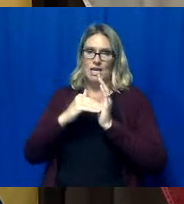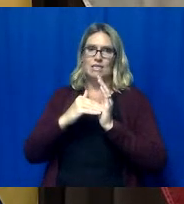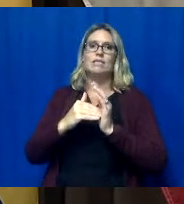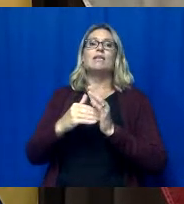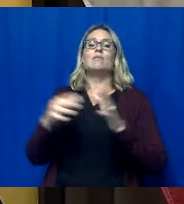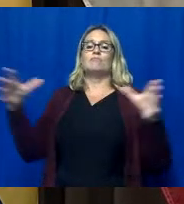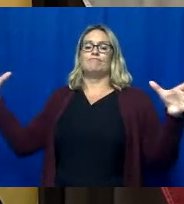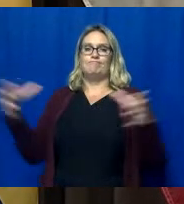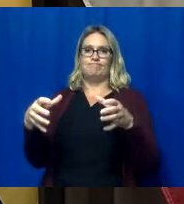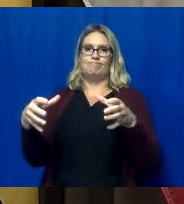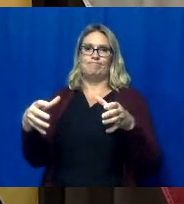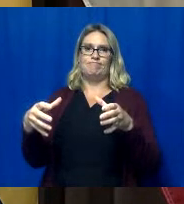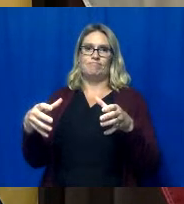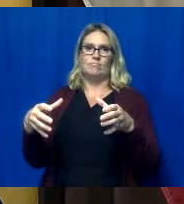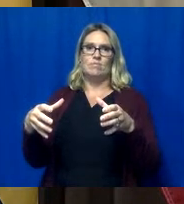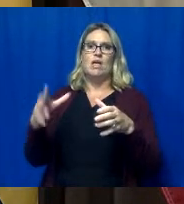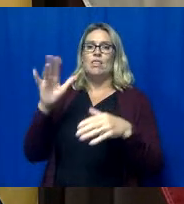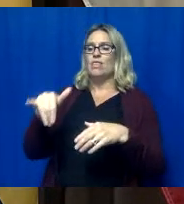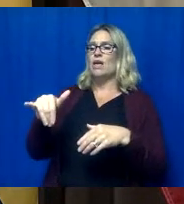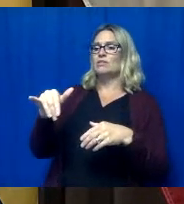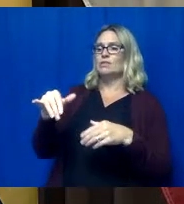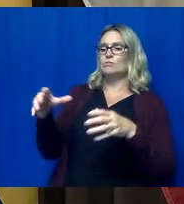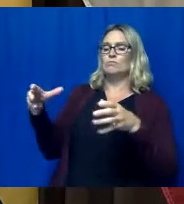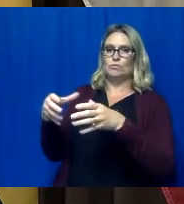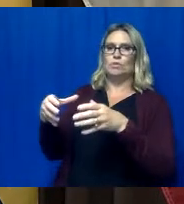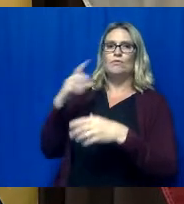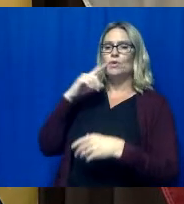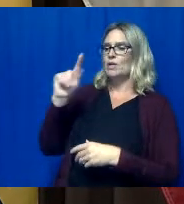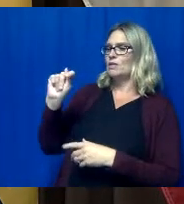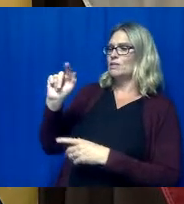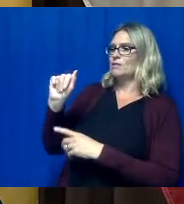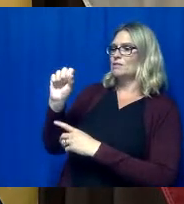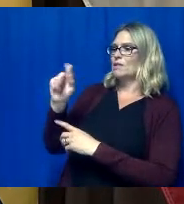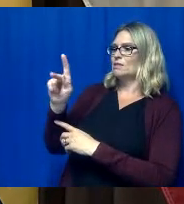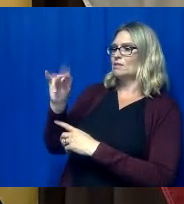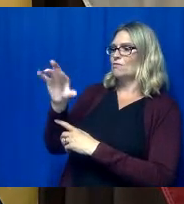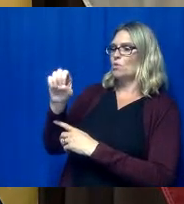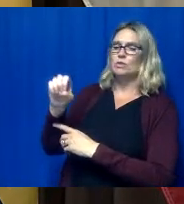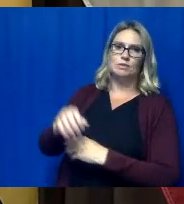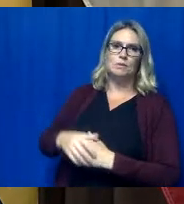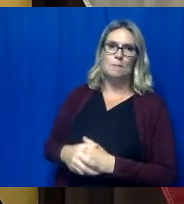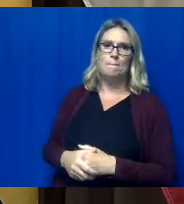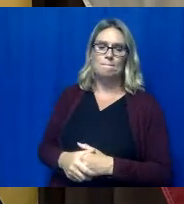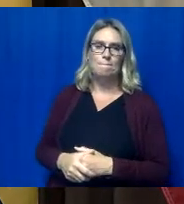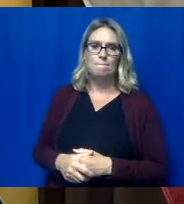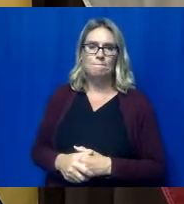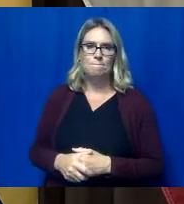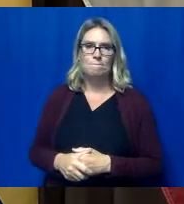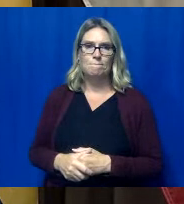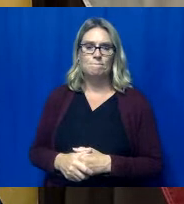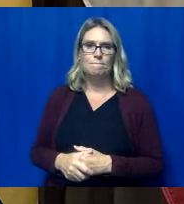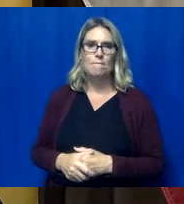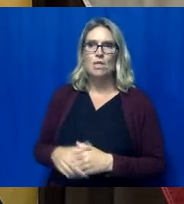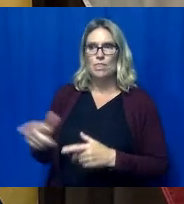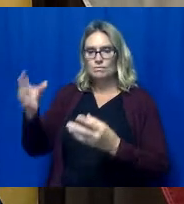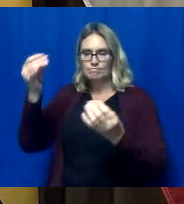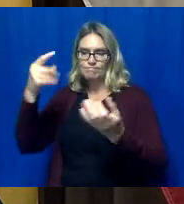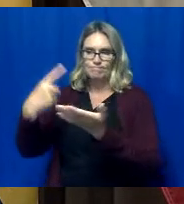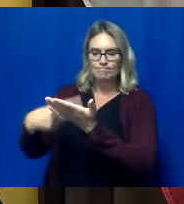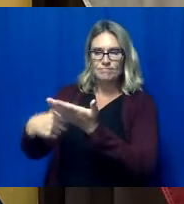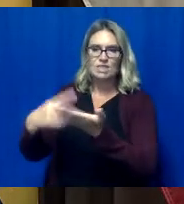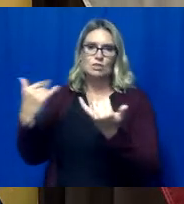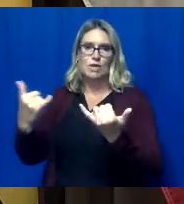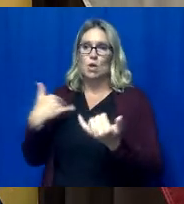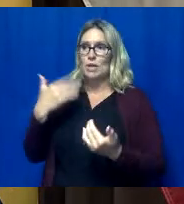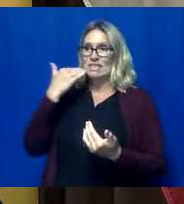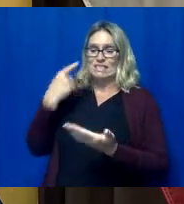the COVID cabinet group. And at this point, they're contemplating that. We just talked about it